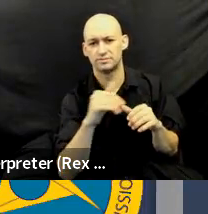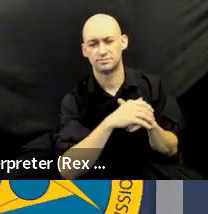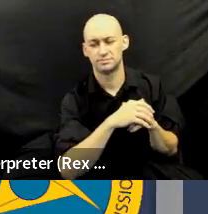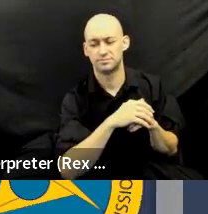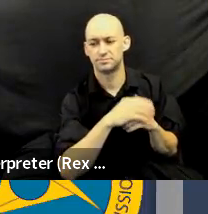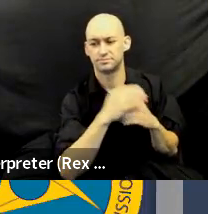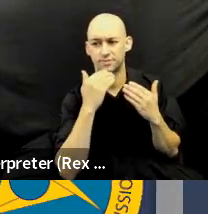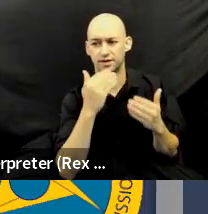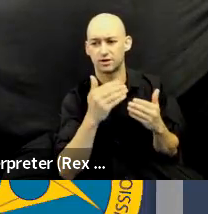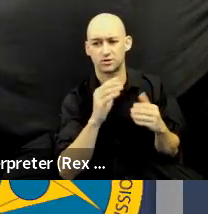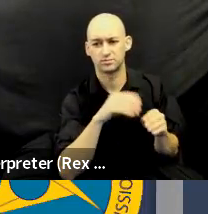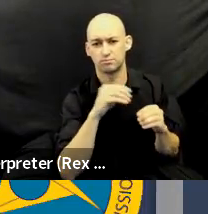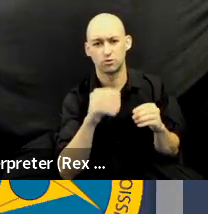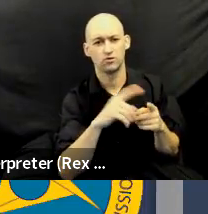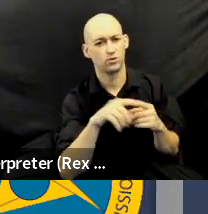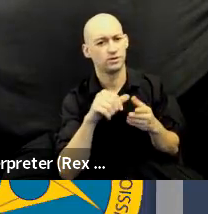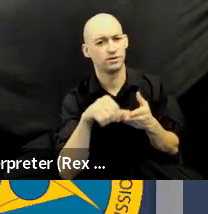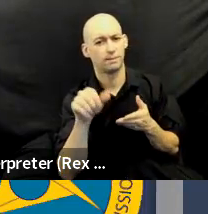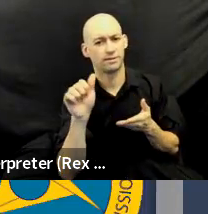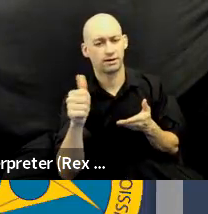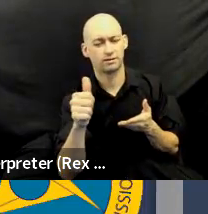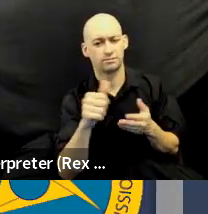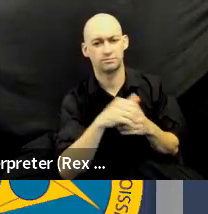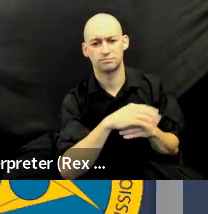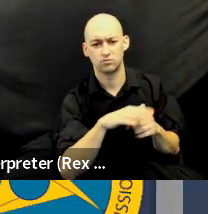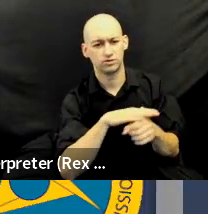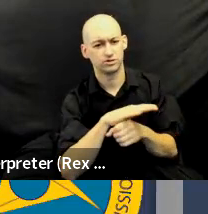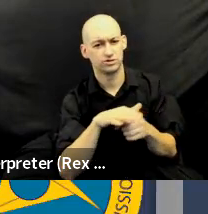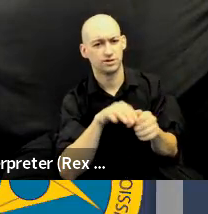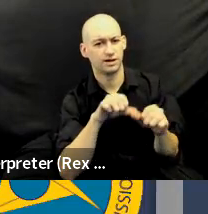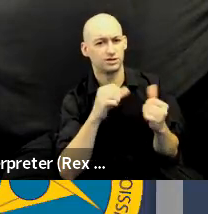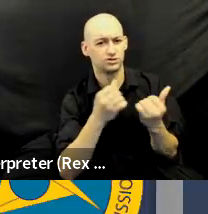Thank you. Then we will move on to tab 10, Regional